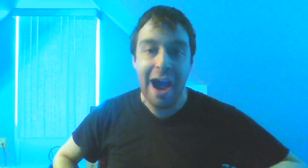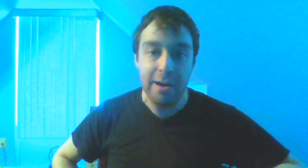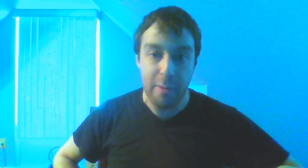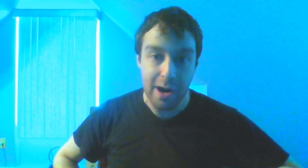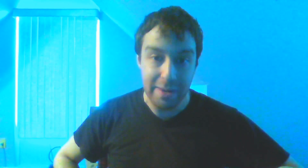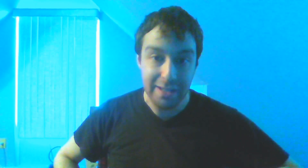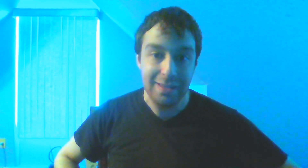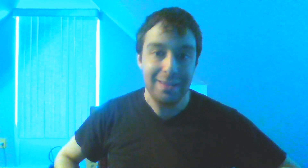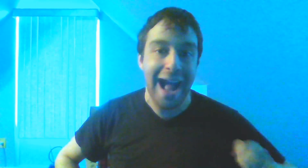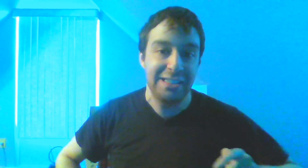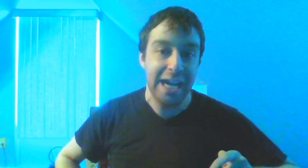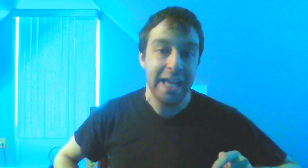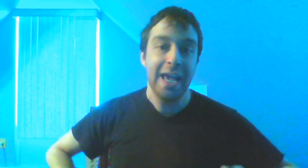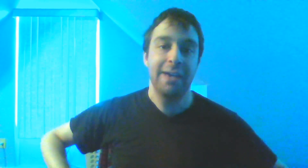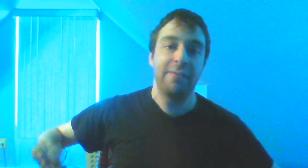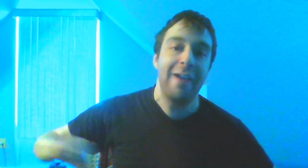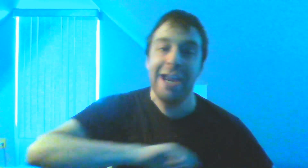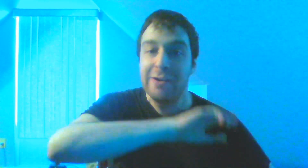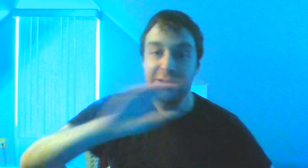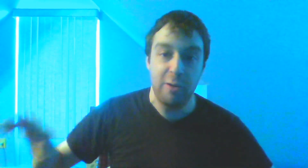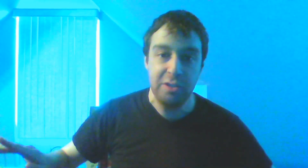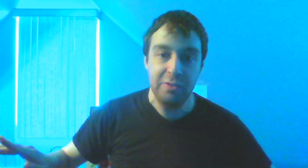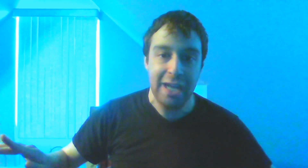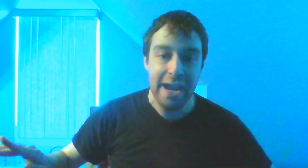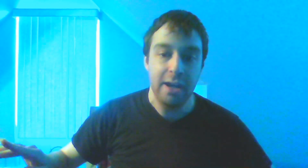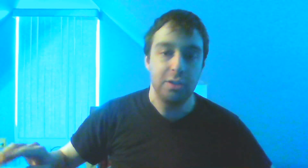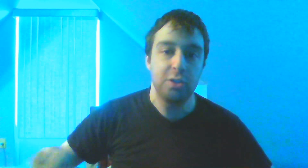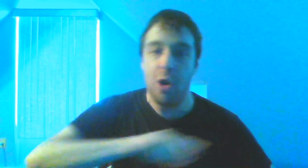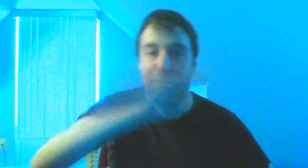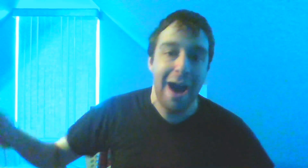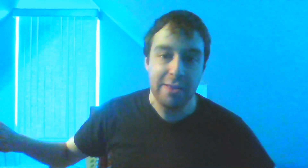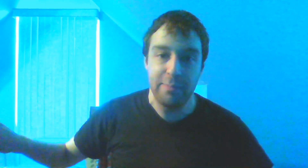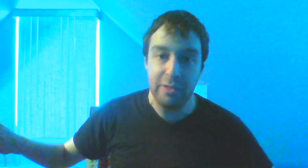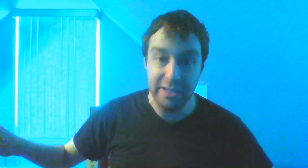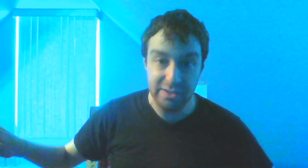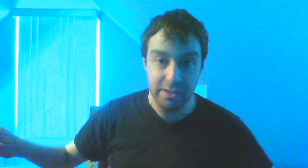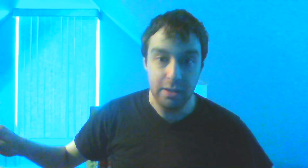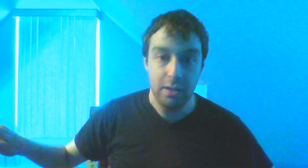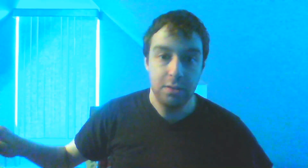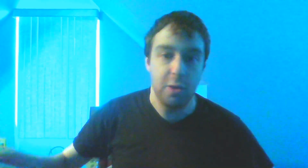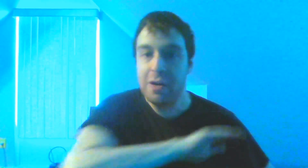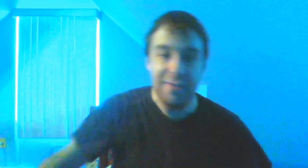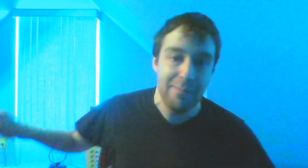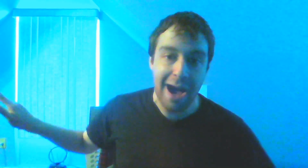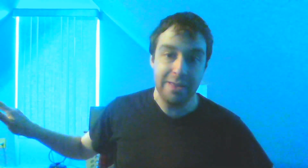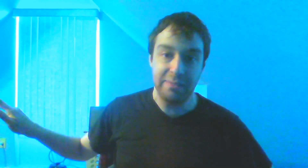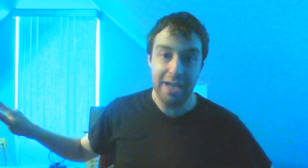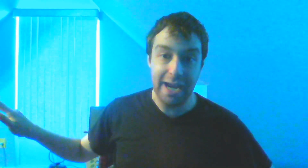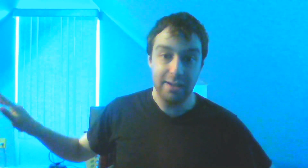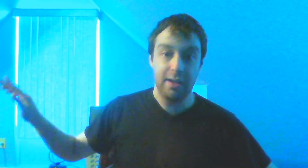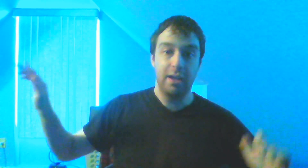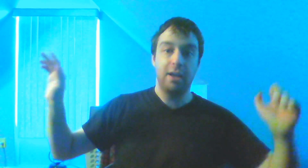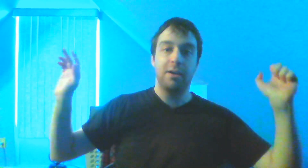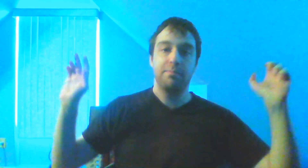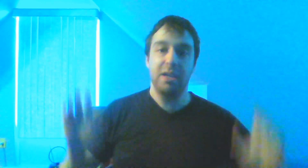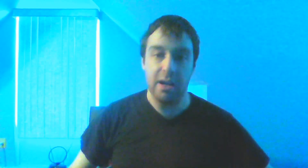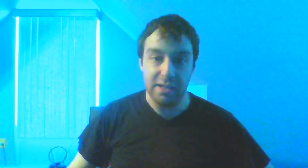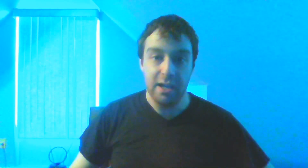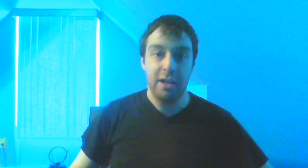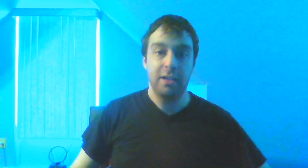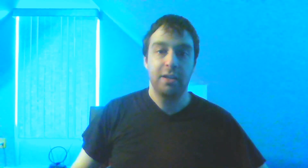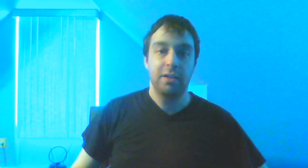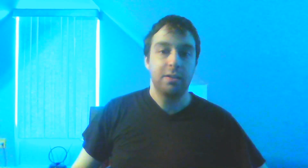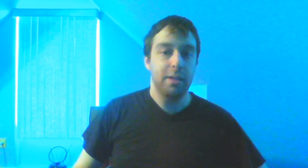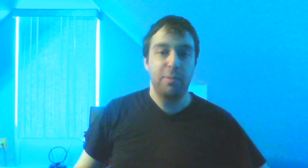need the fire department. That's it. If a vagrant assaults you today, don't bother the police. Don't even bother them today.